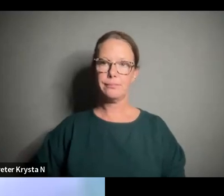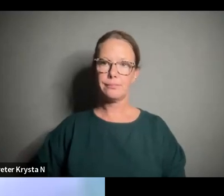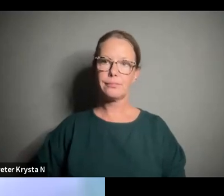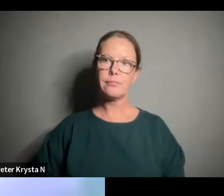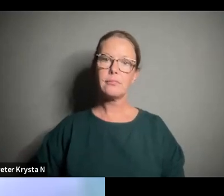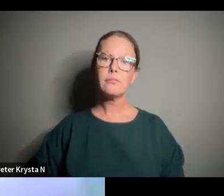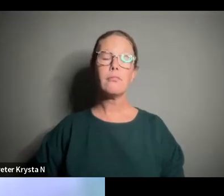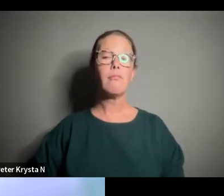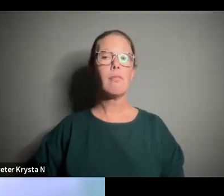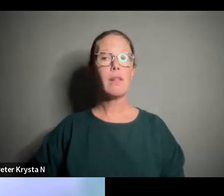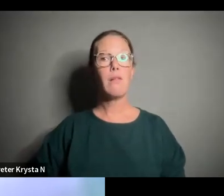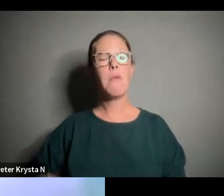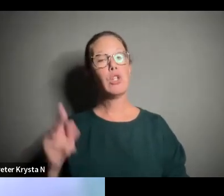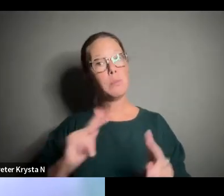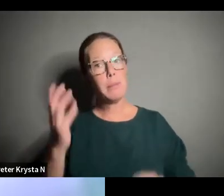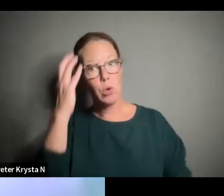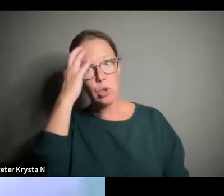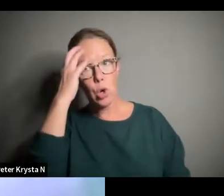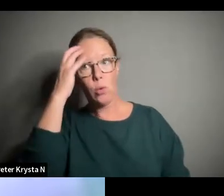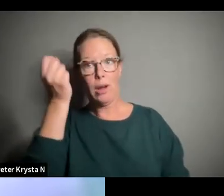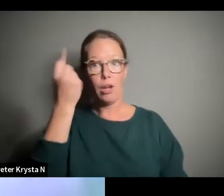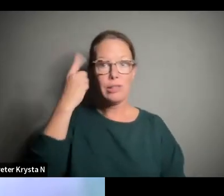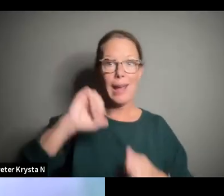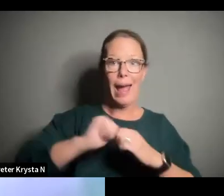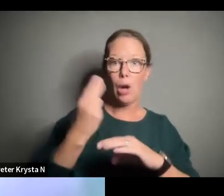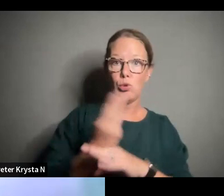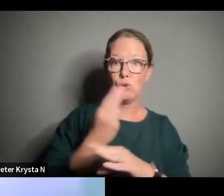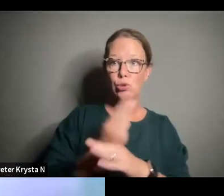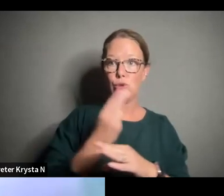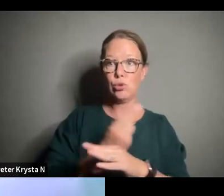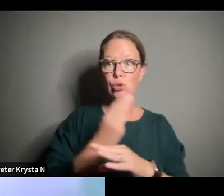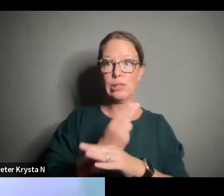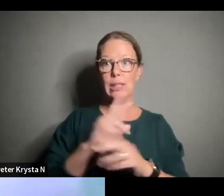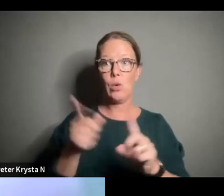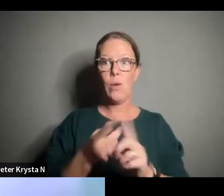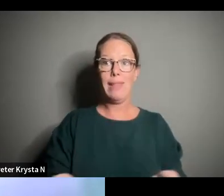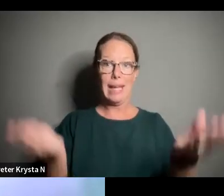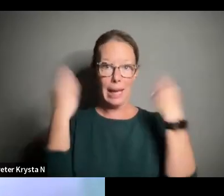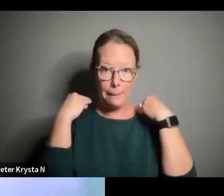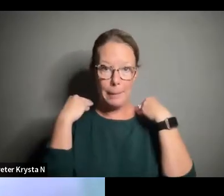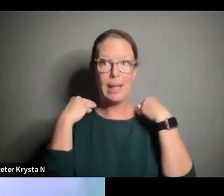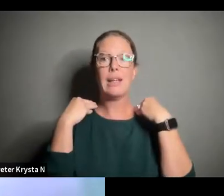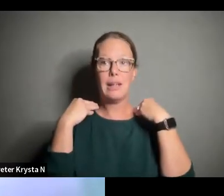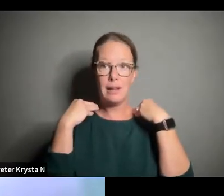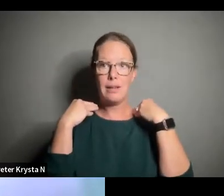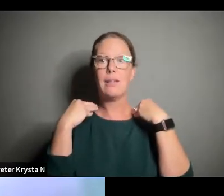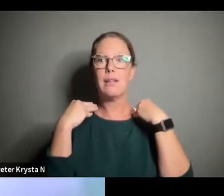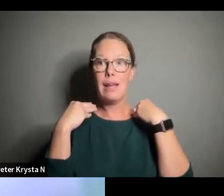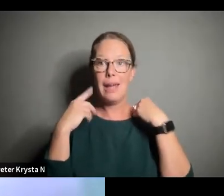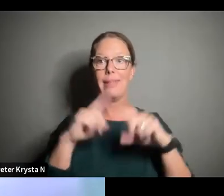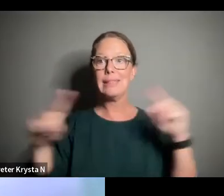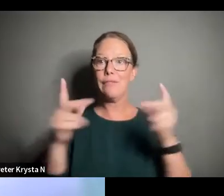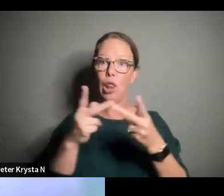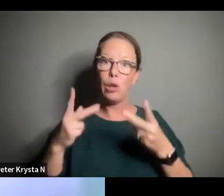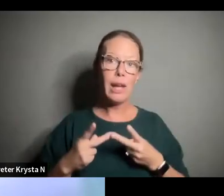do people know and understand how to use it once they have it implanted and now they're in a different